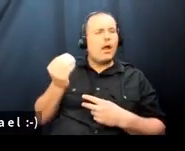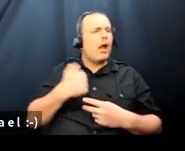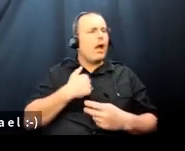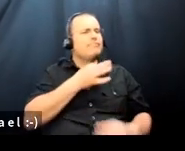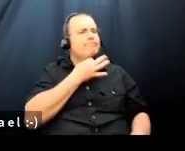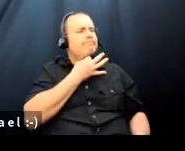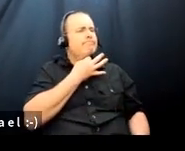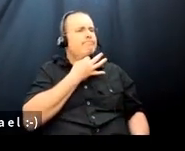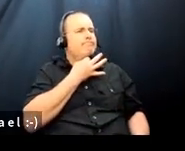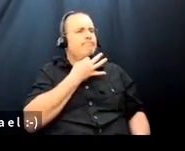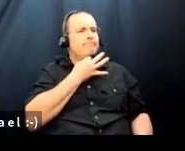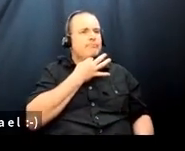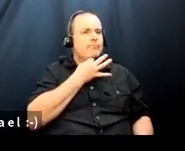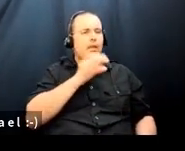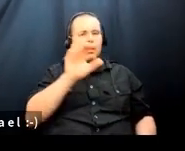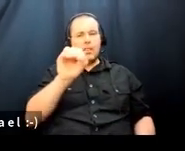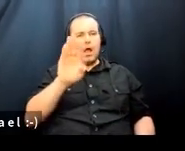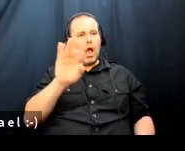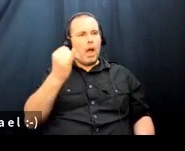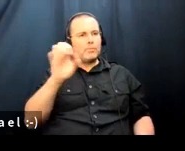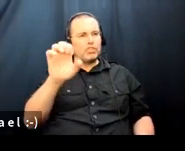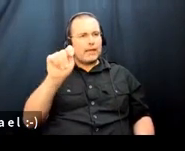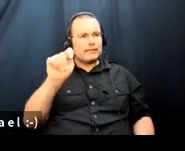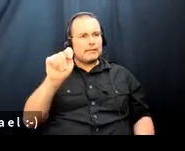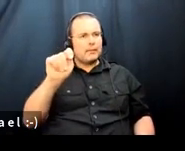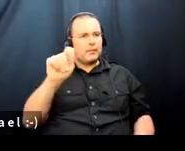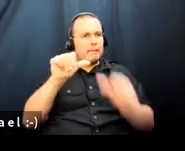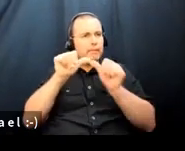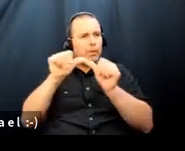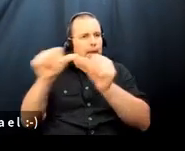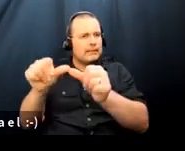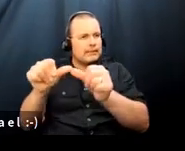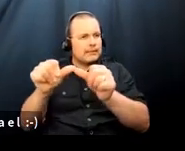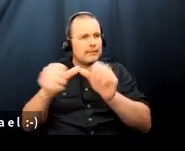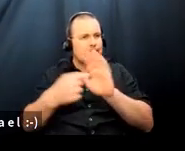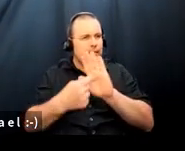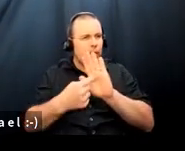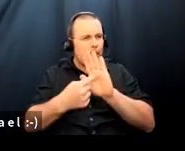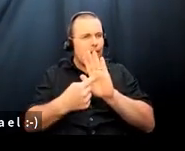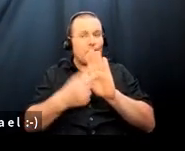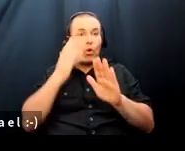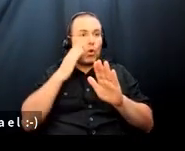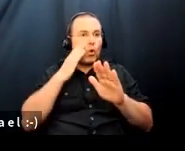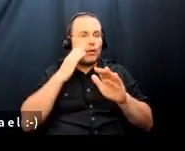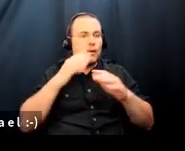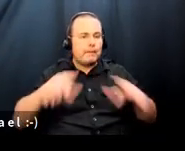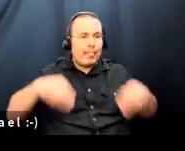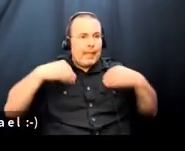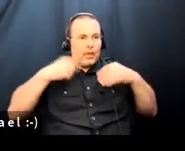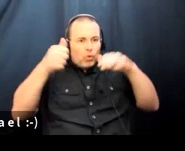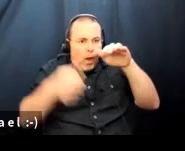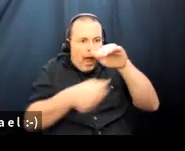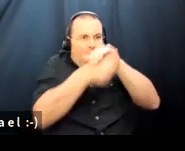curious, the object permanence experiment where, you hide something under under a blanket or something, and